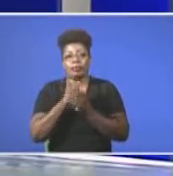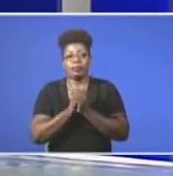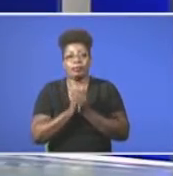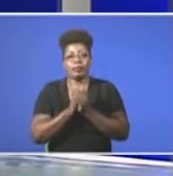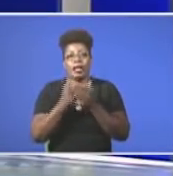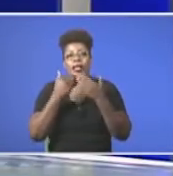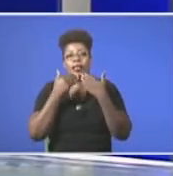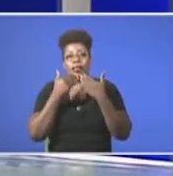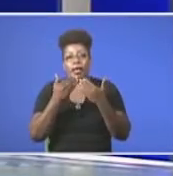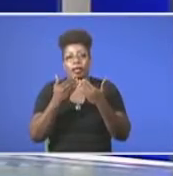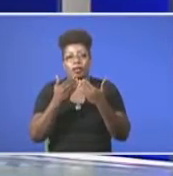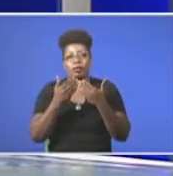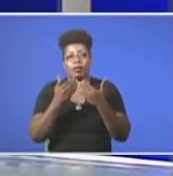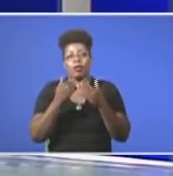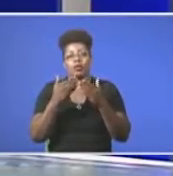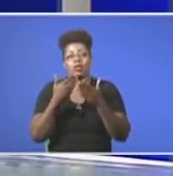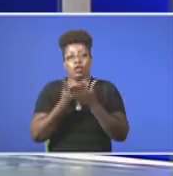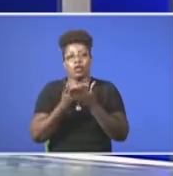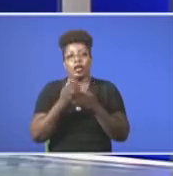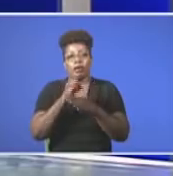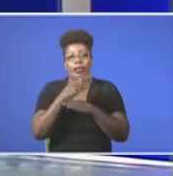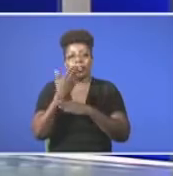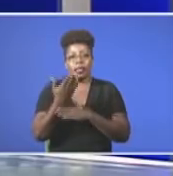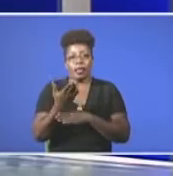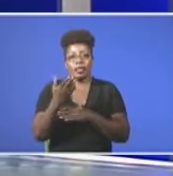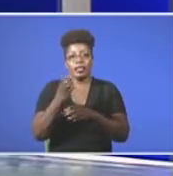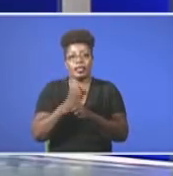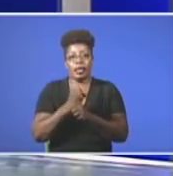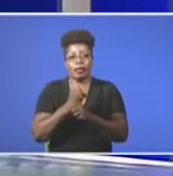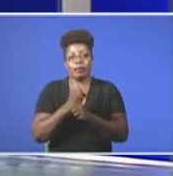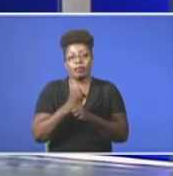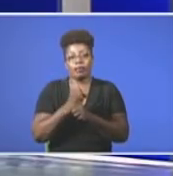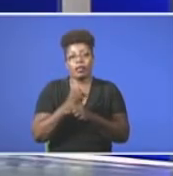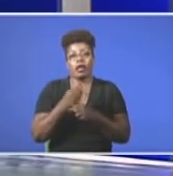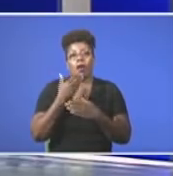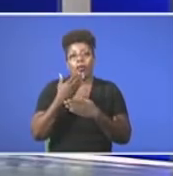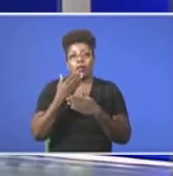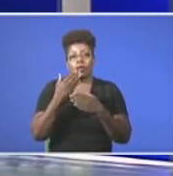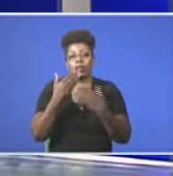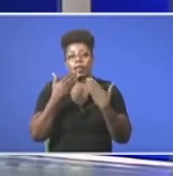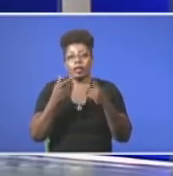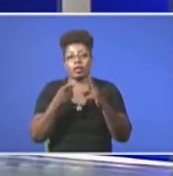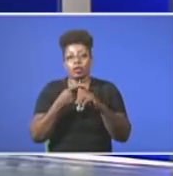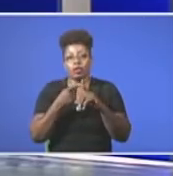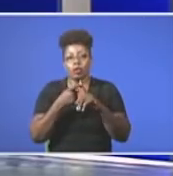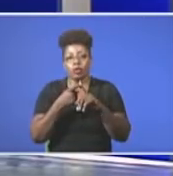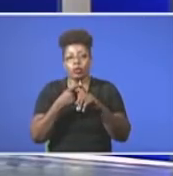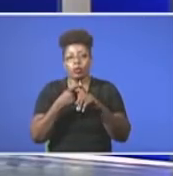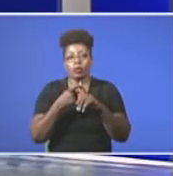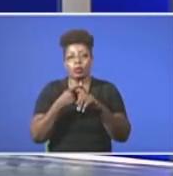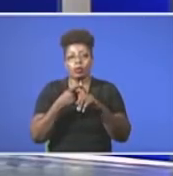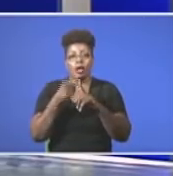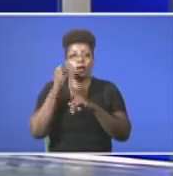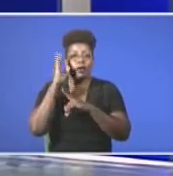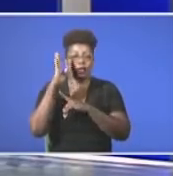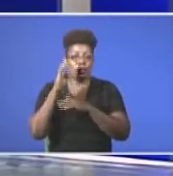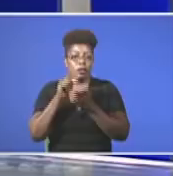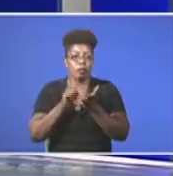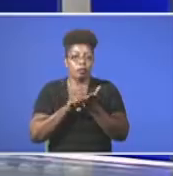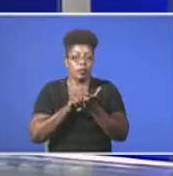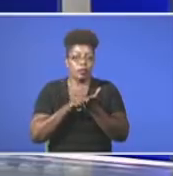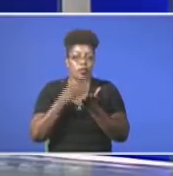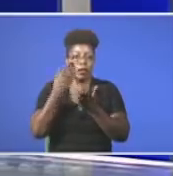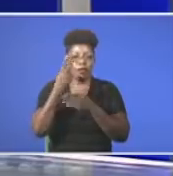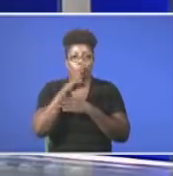Well, thanks so much, LaDon. That was some great advice there. We want to take this opportunity right now to say thank you to our social media viewers. We thank you so much for watching